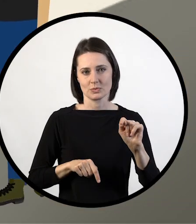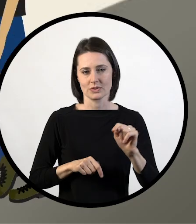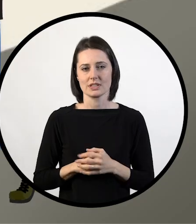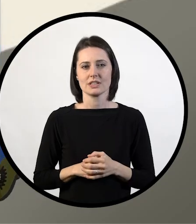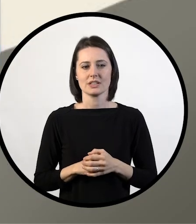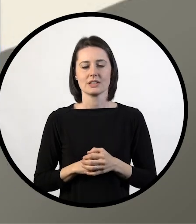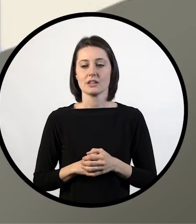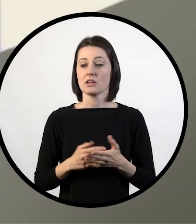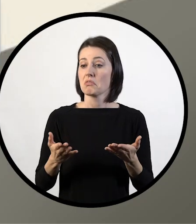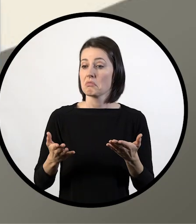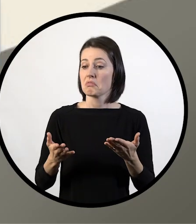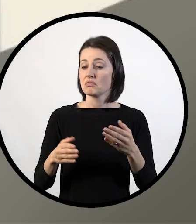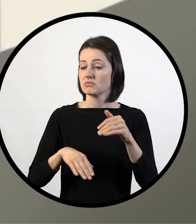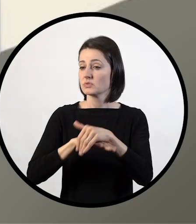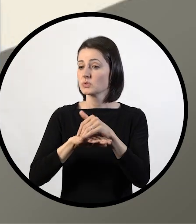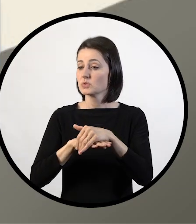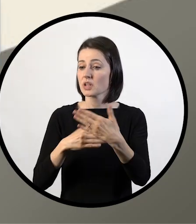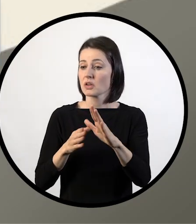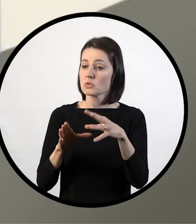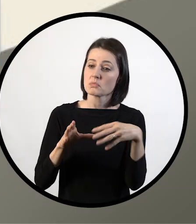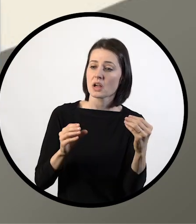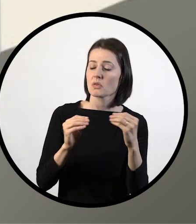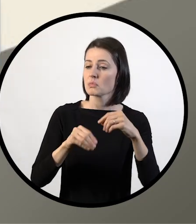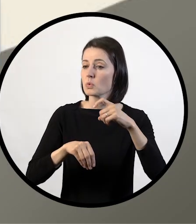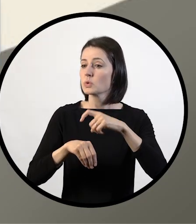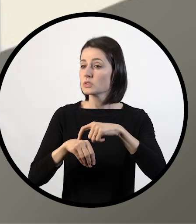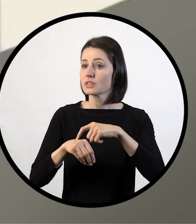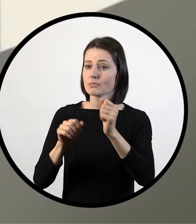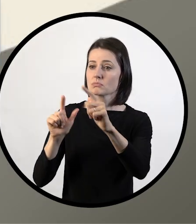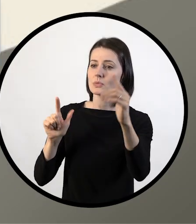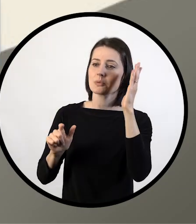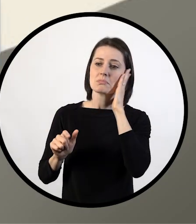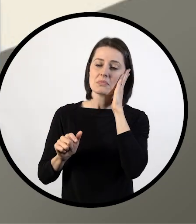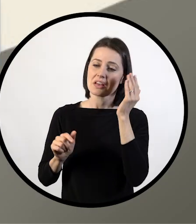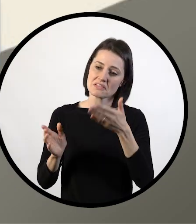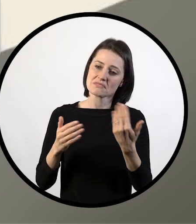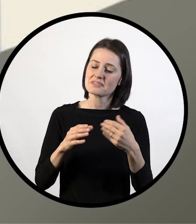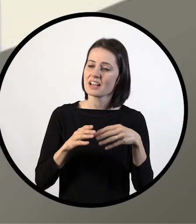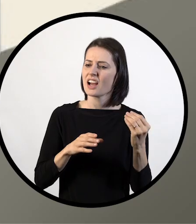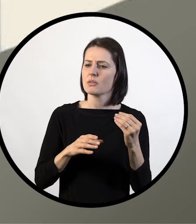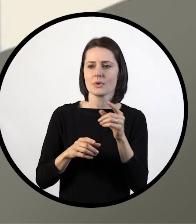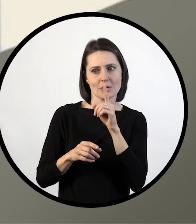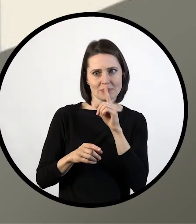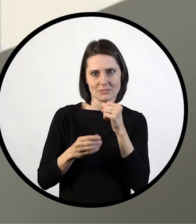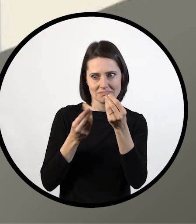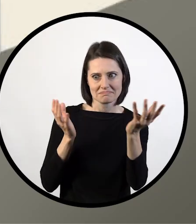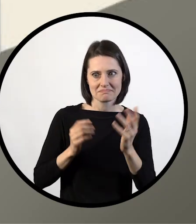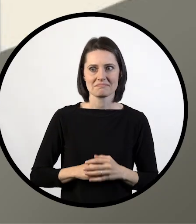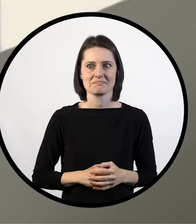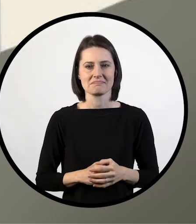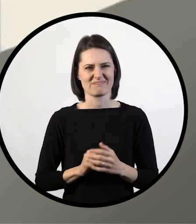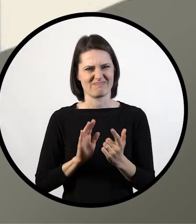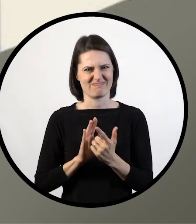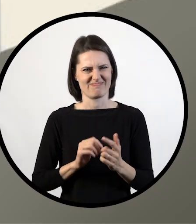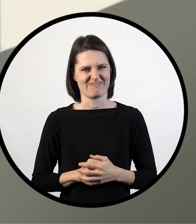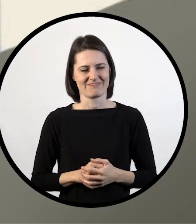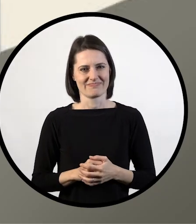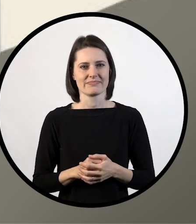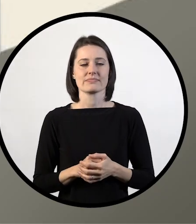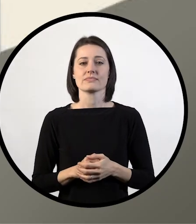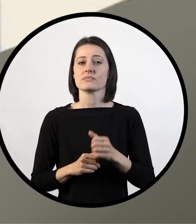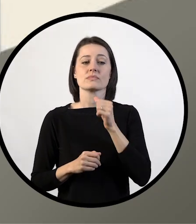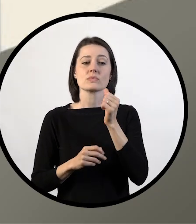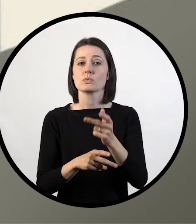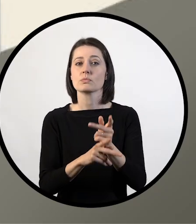of special attention and report it. Hey, do you want extra time out of your room tonight? I'll let you out after everyone goes to